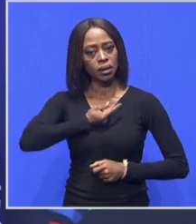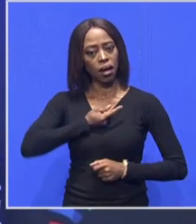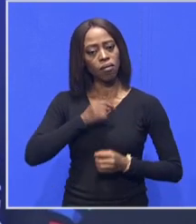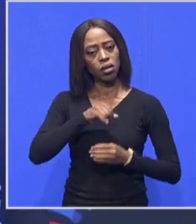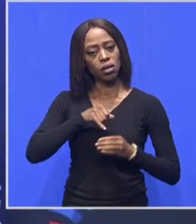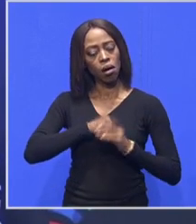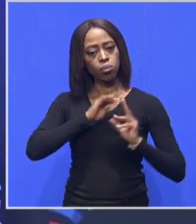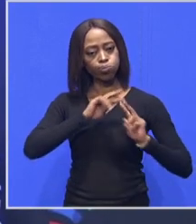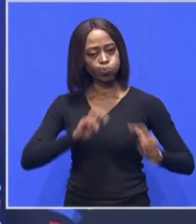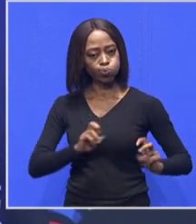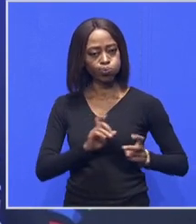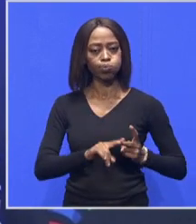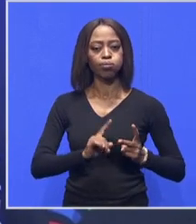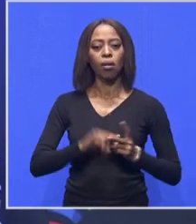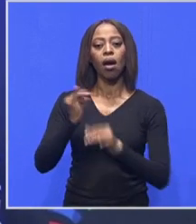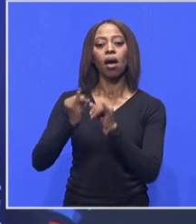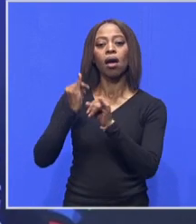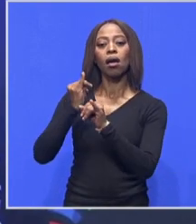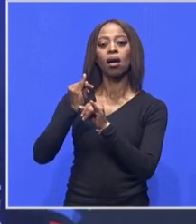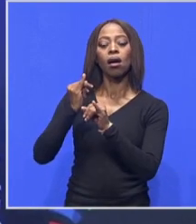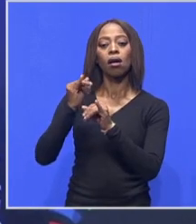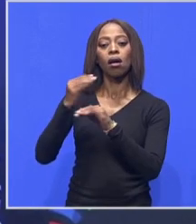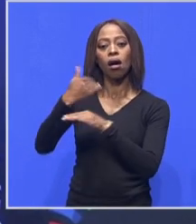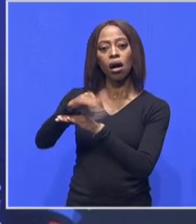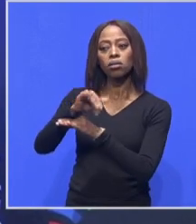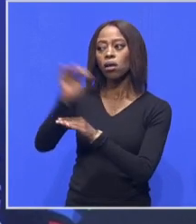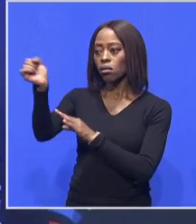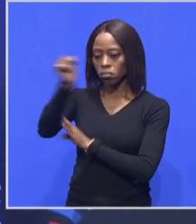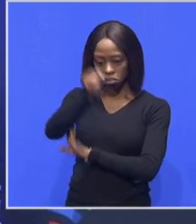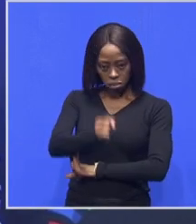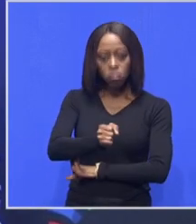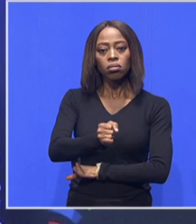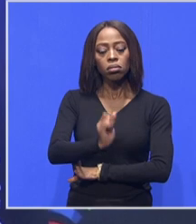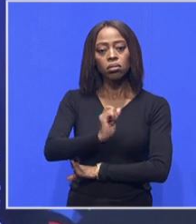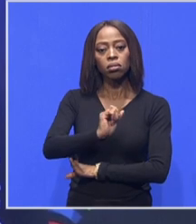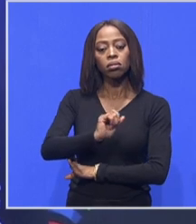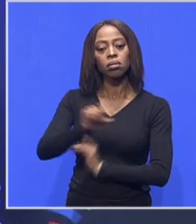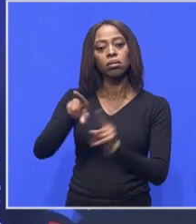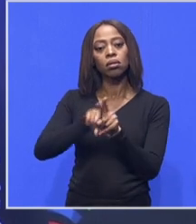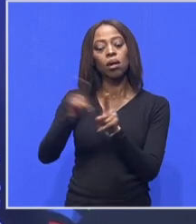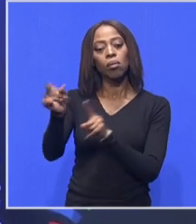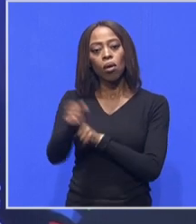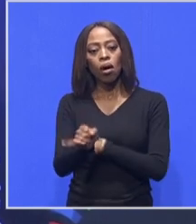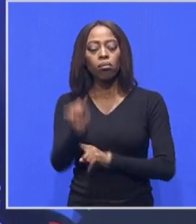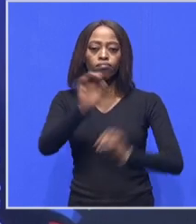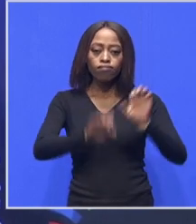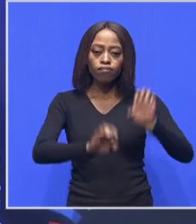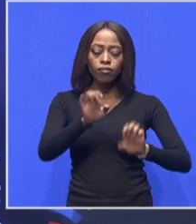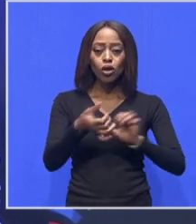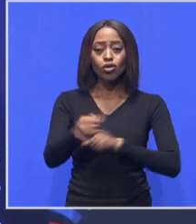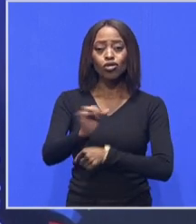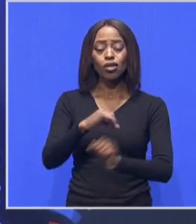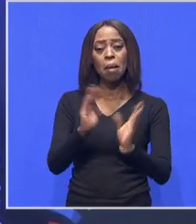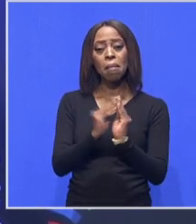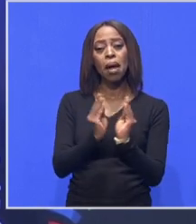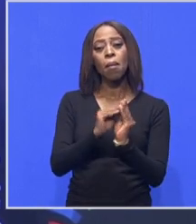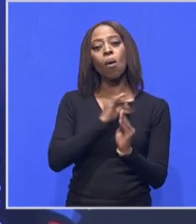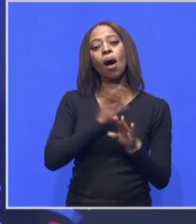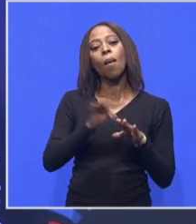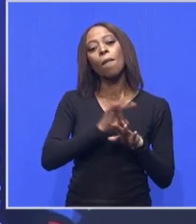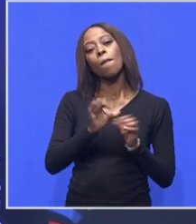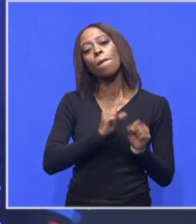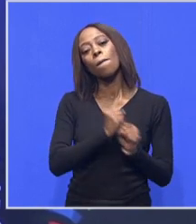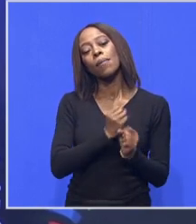research. We've also sourced external experts recently at our plenum, which we had, which is our strategic meeting to plan for the year. We did